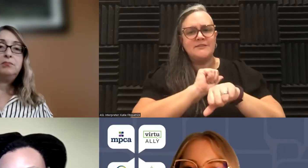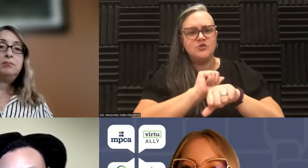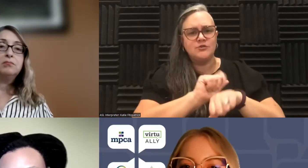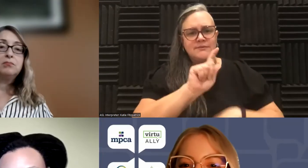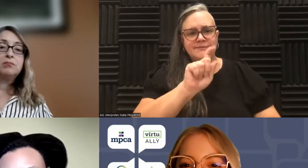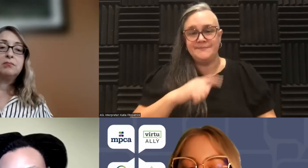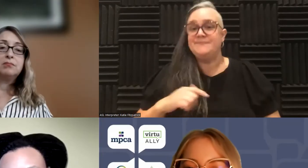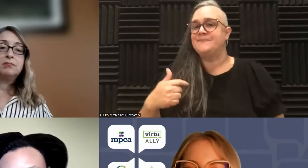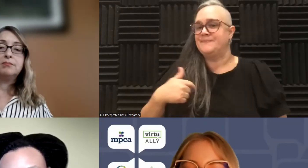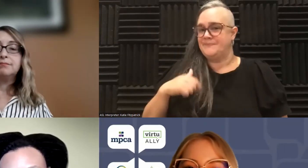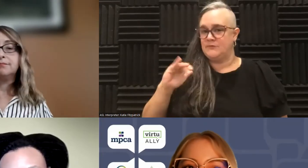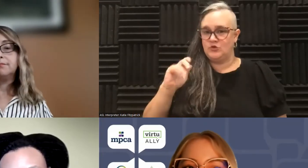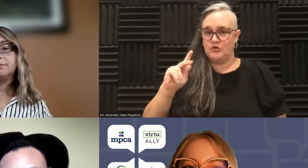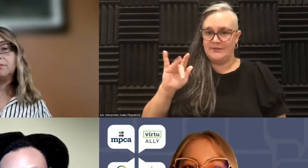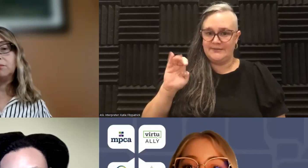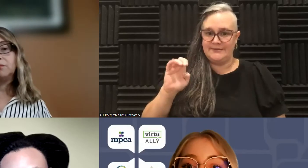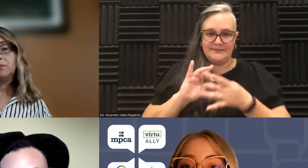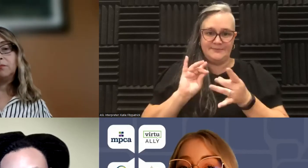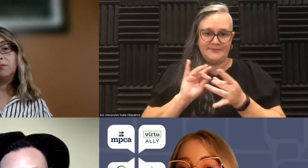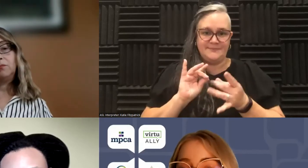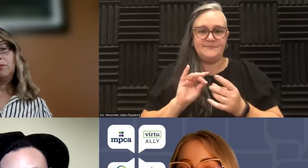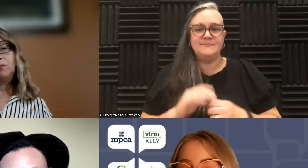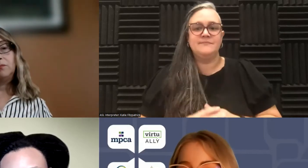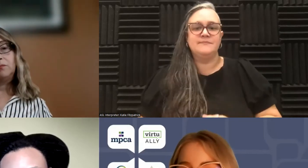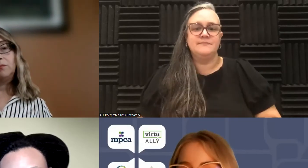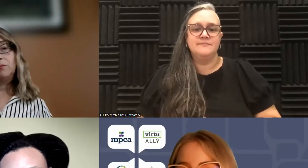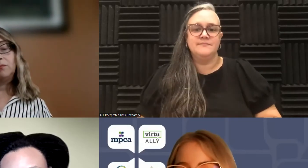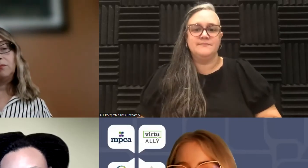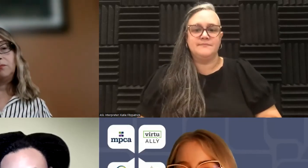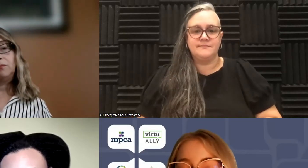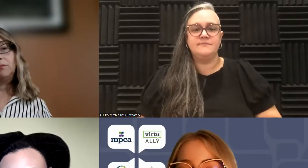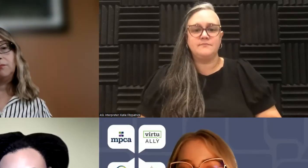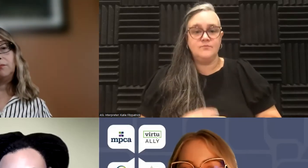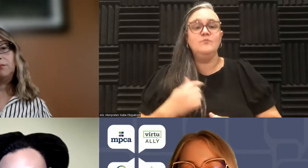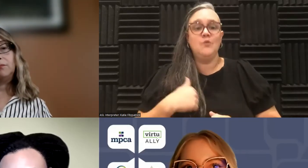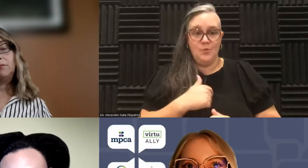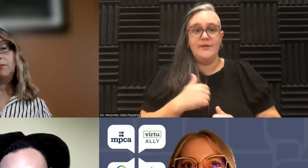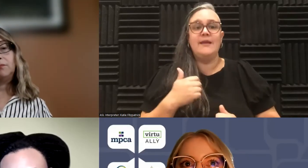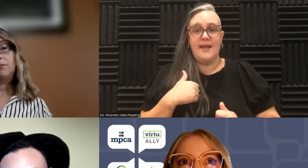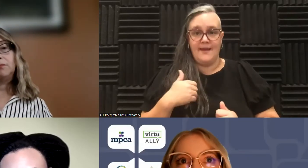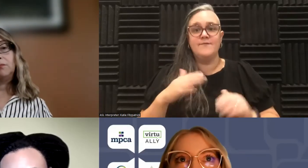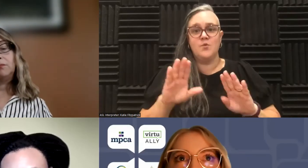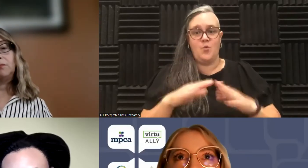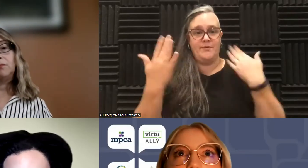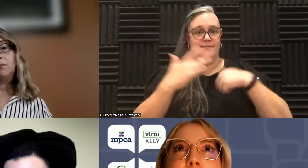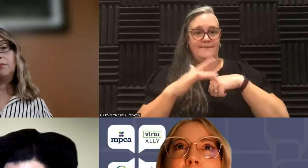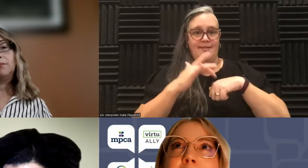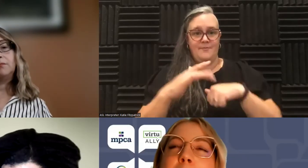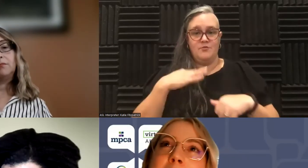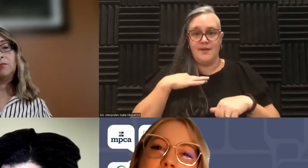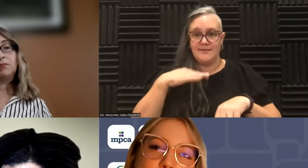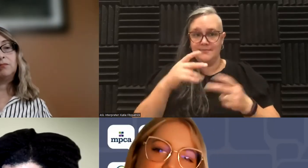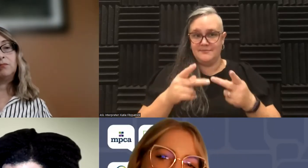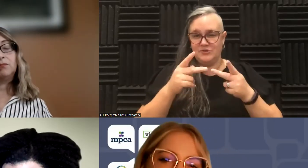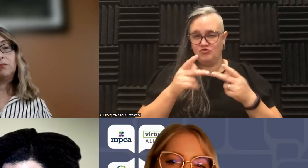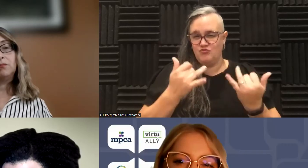This is Jackie speaking. We do have a number of open candidate positions right now. It